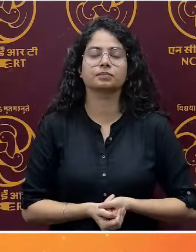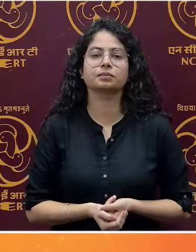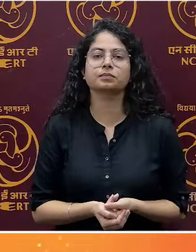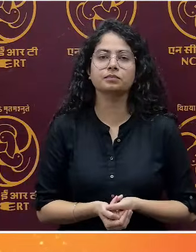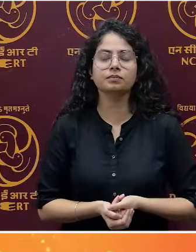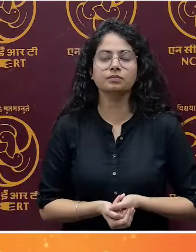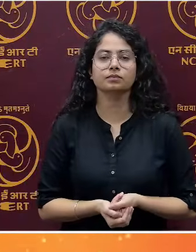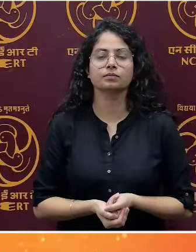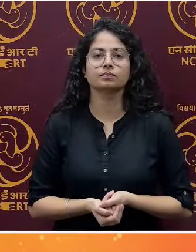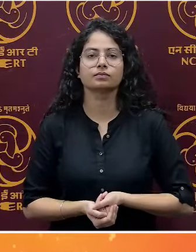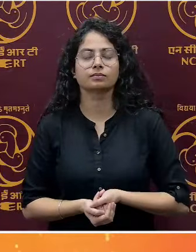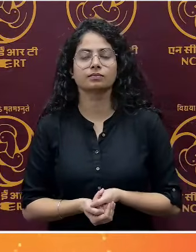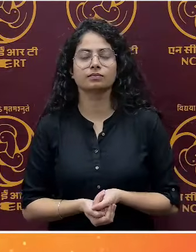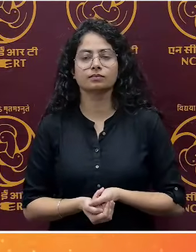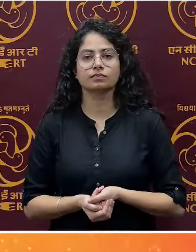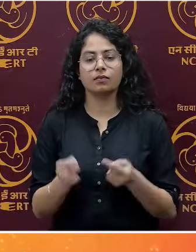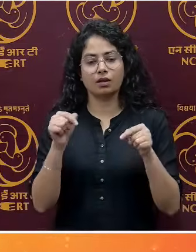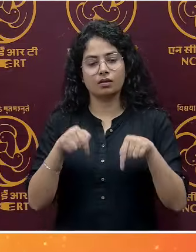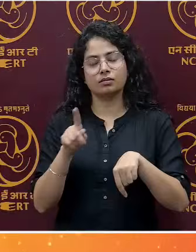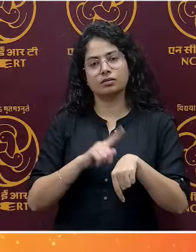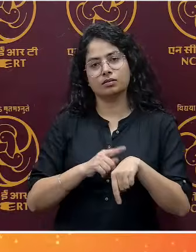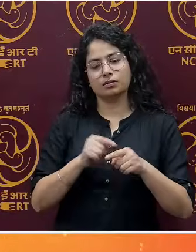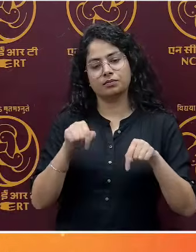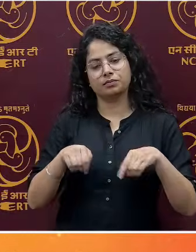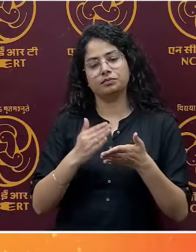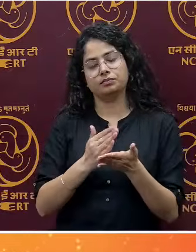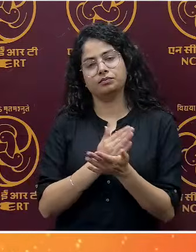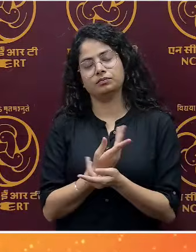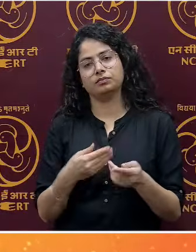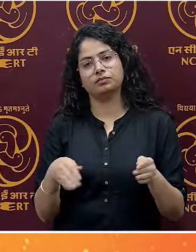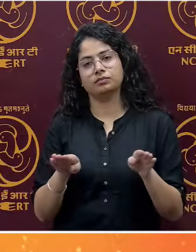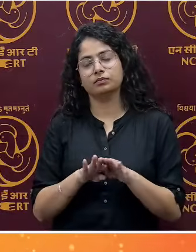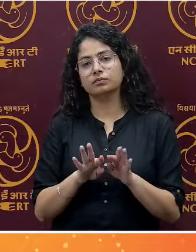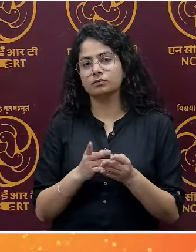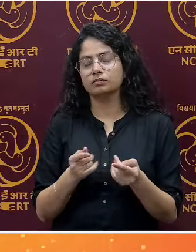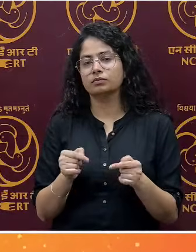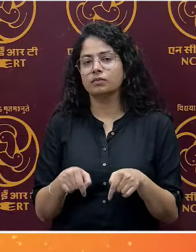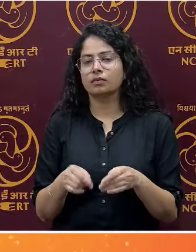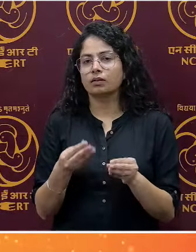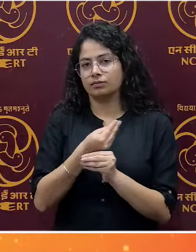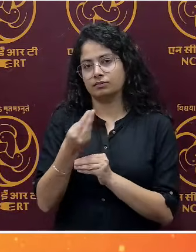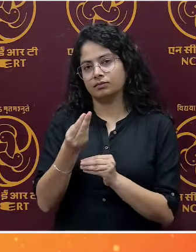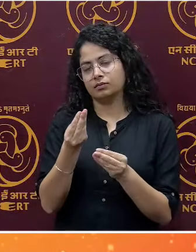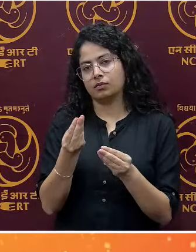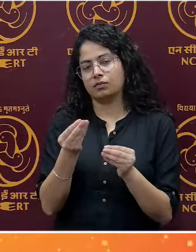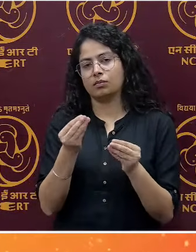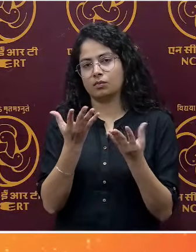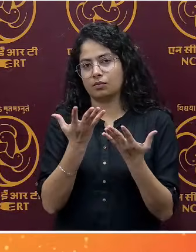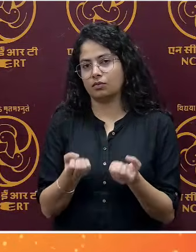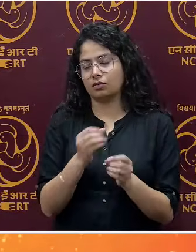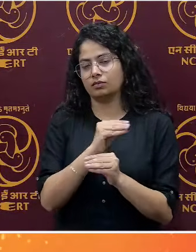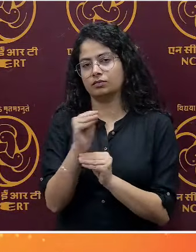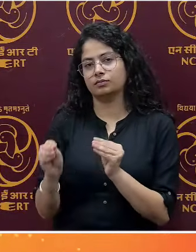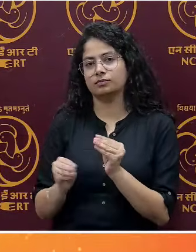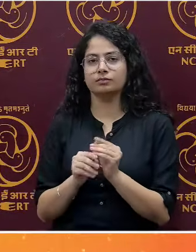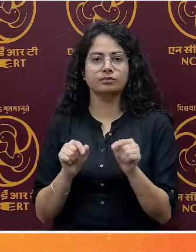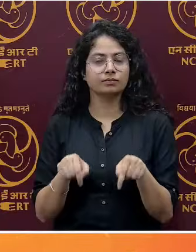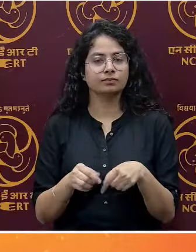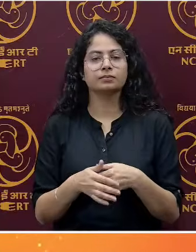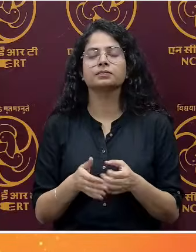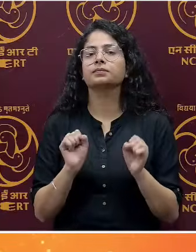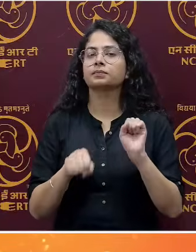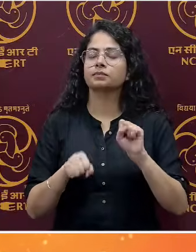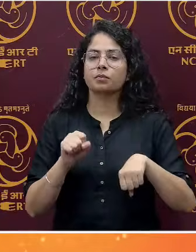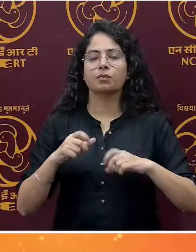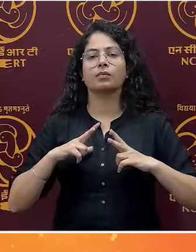learning holistic, and it's time for us to wrap up this session. But Shweta ma'am, would you like to add something or say something at the last, in the end of this Yes, session? I would love